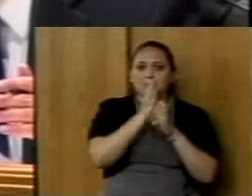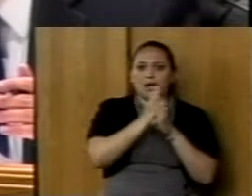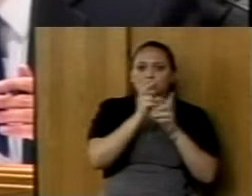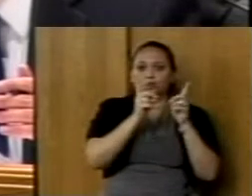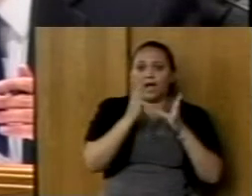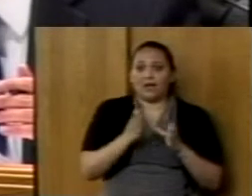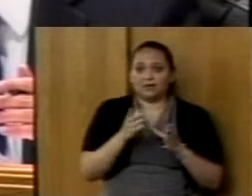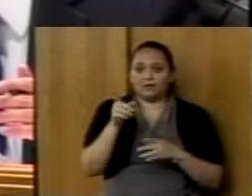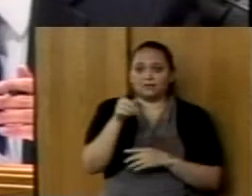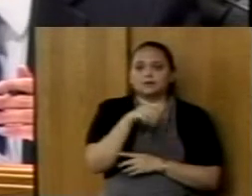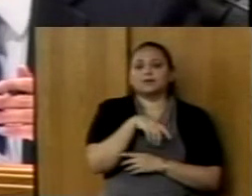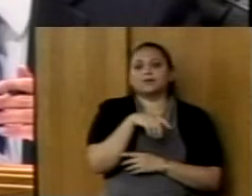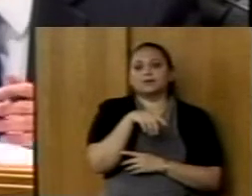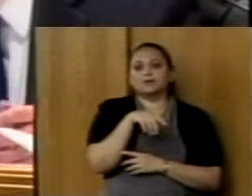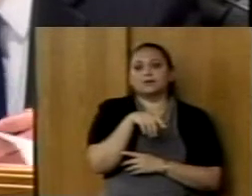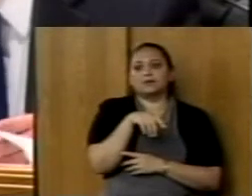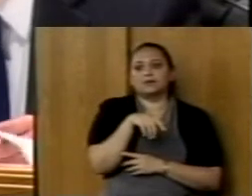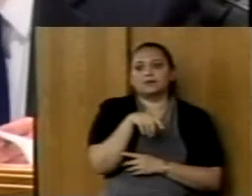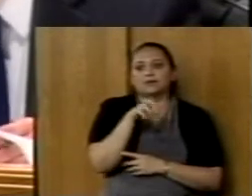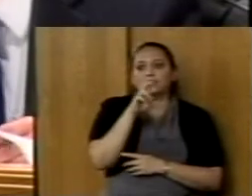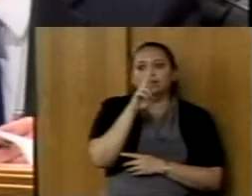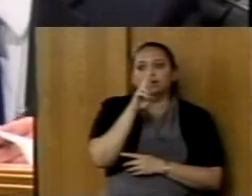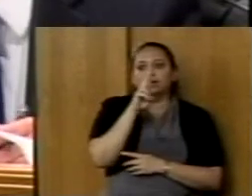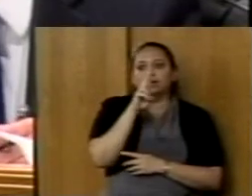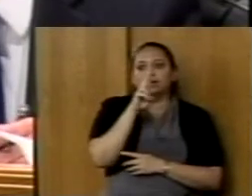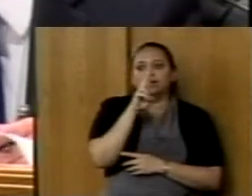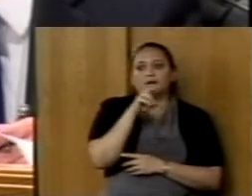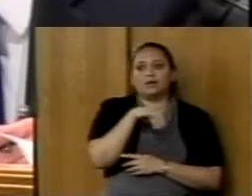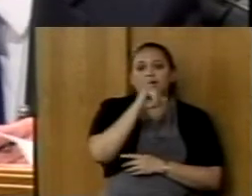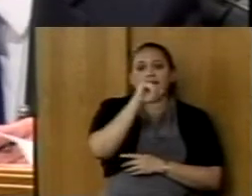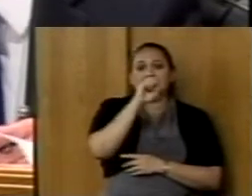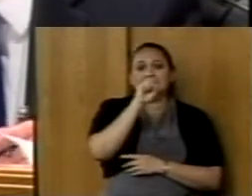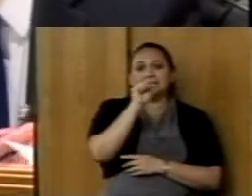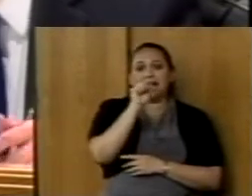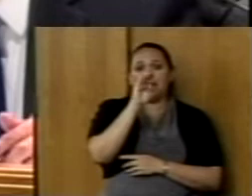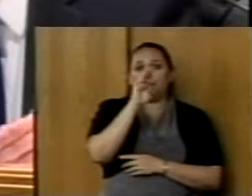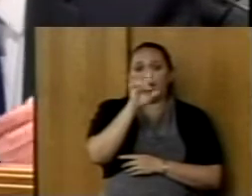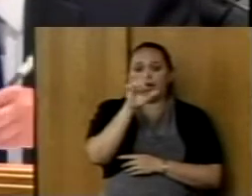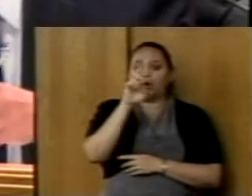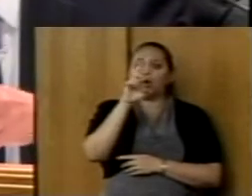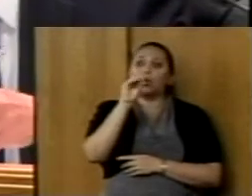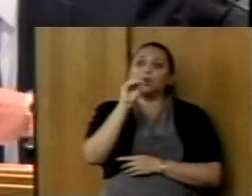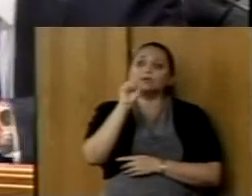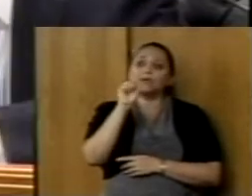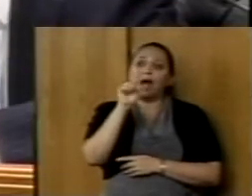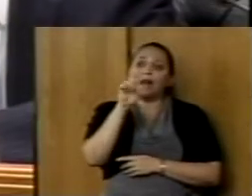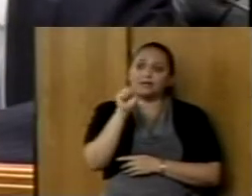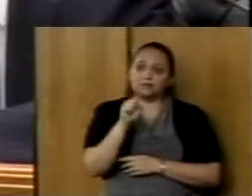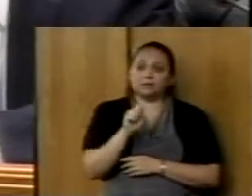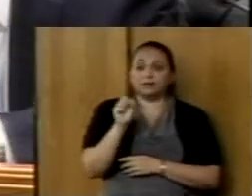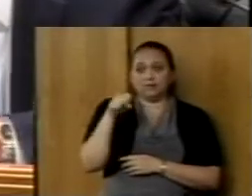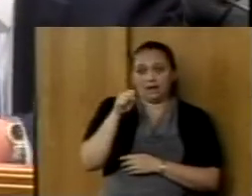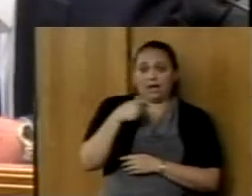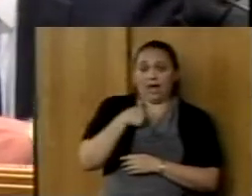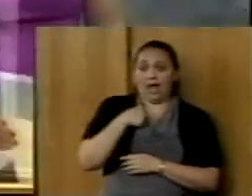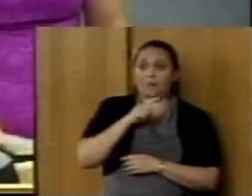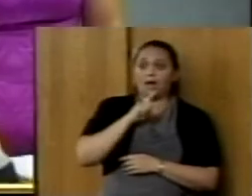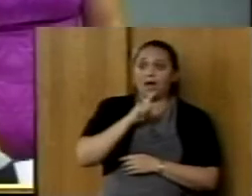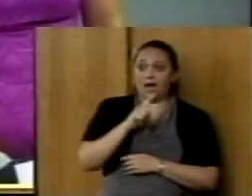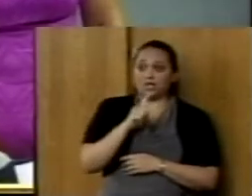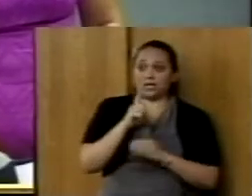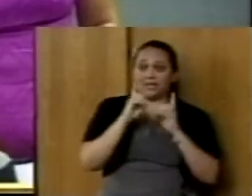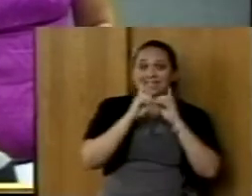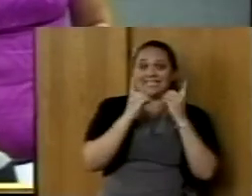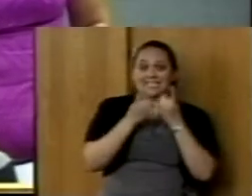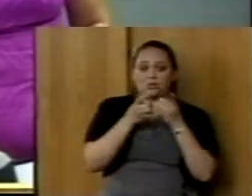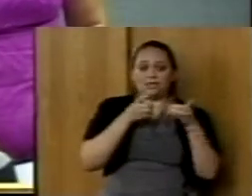Isabel Rojas, okay. Rojas? Isabel Rosales. Rosales. Rosales, yes. I'm actually the district